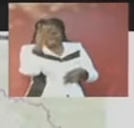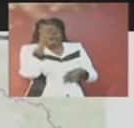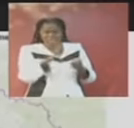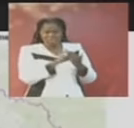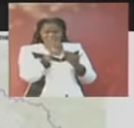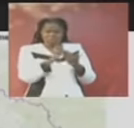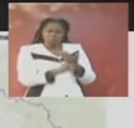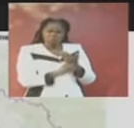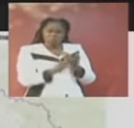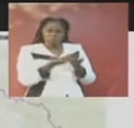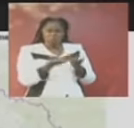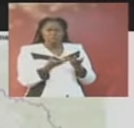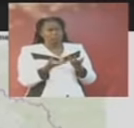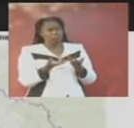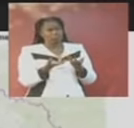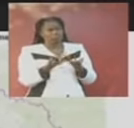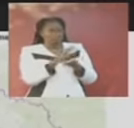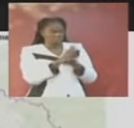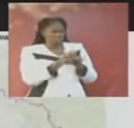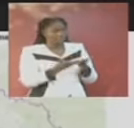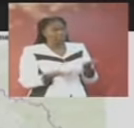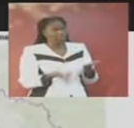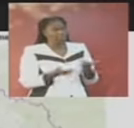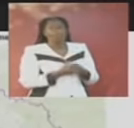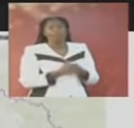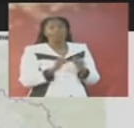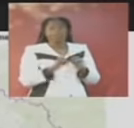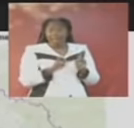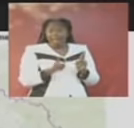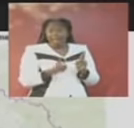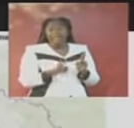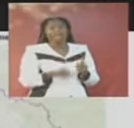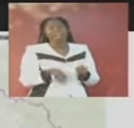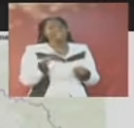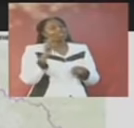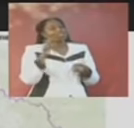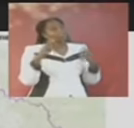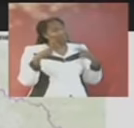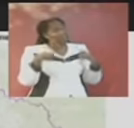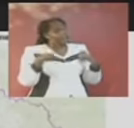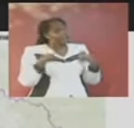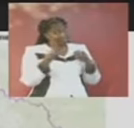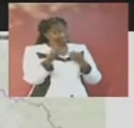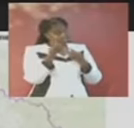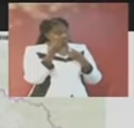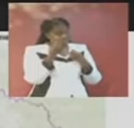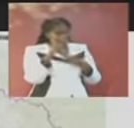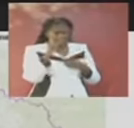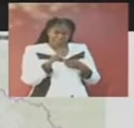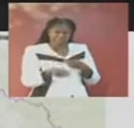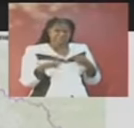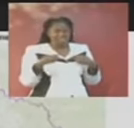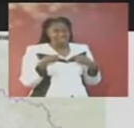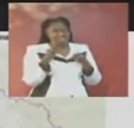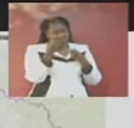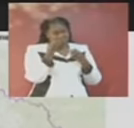appreciate that these maps are accompanied by the relevant information about the patients, actionable information, which